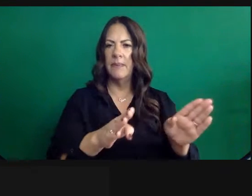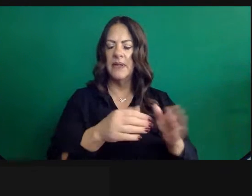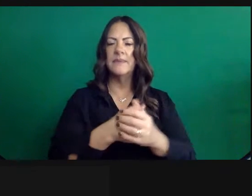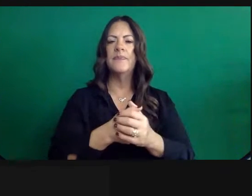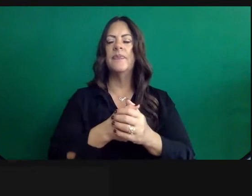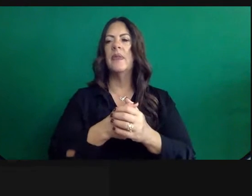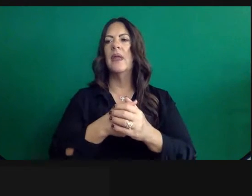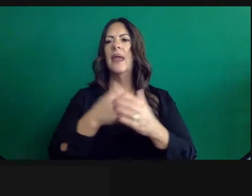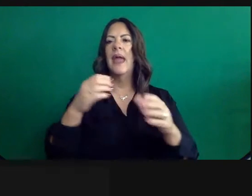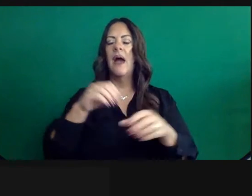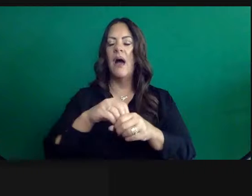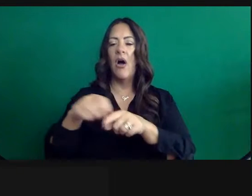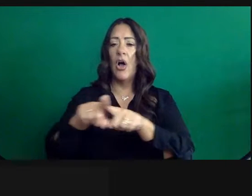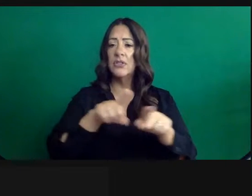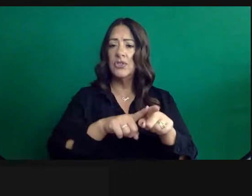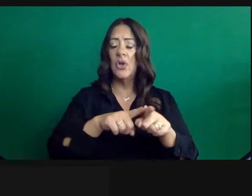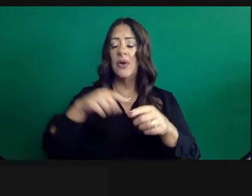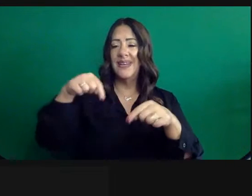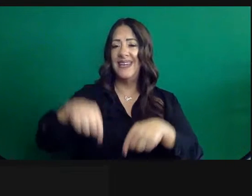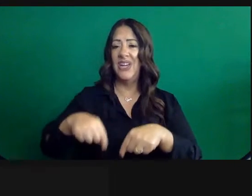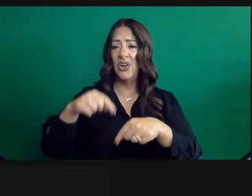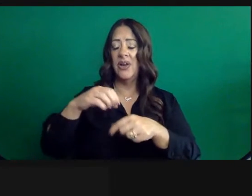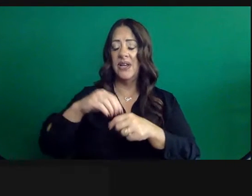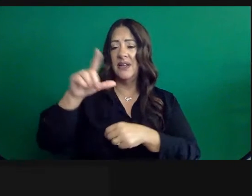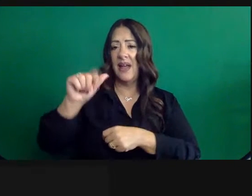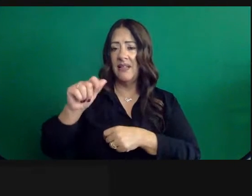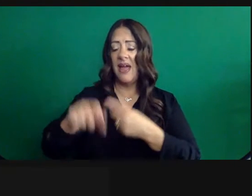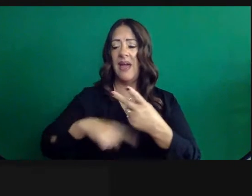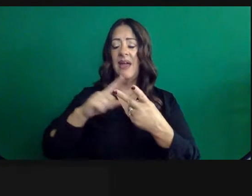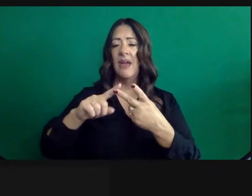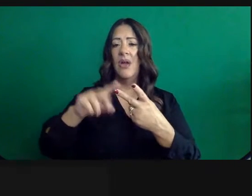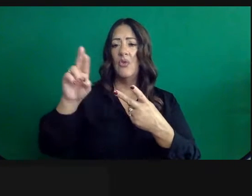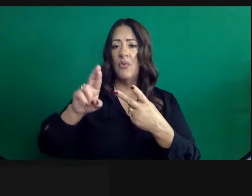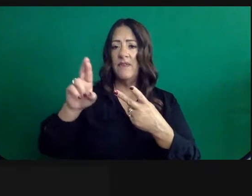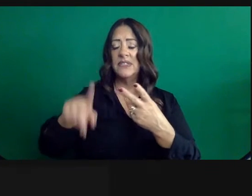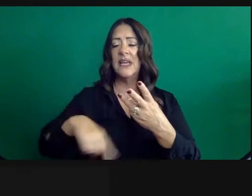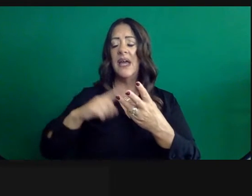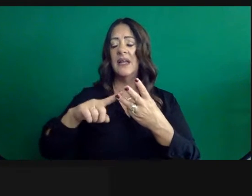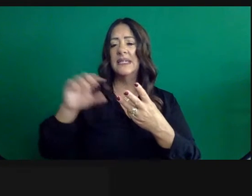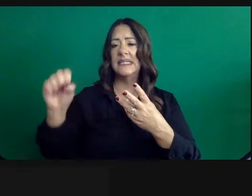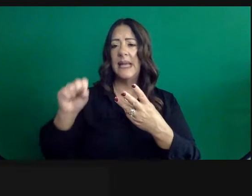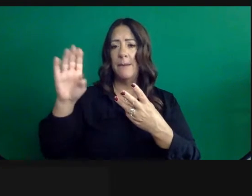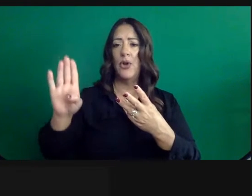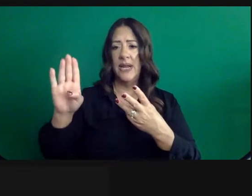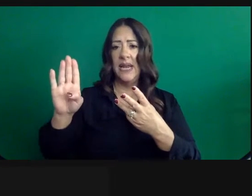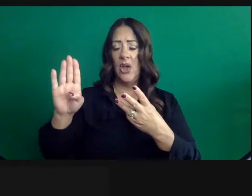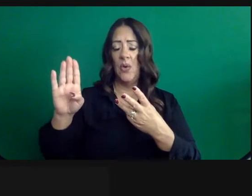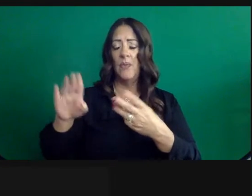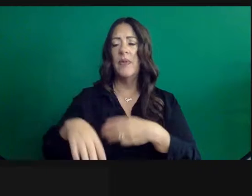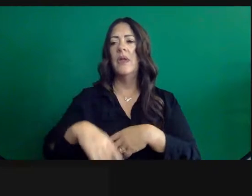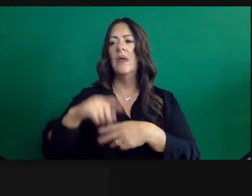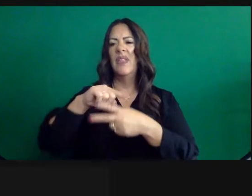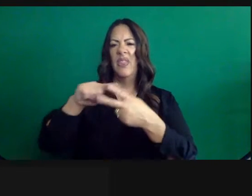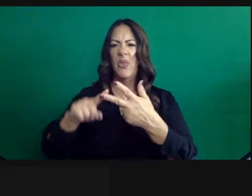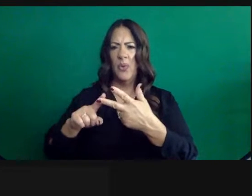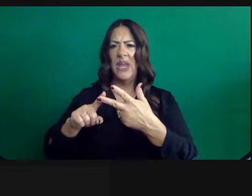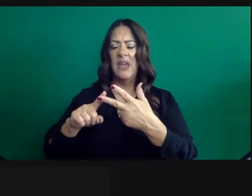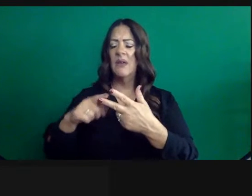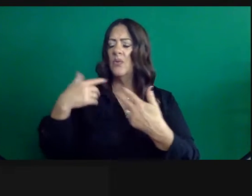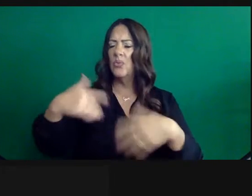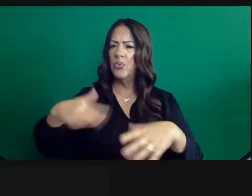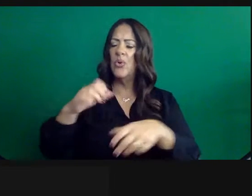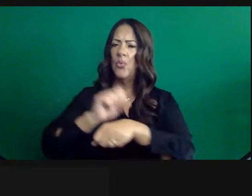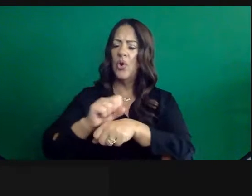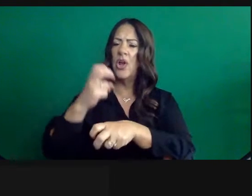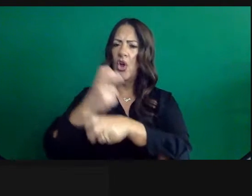working also in San Bernardino and Riverside, 3 deeply impacted counties that in many ways are